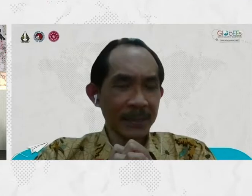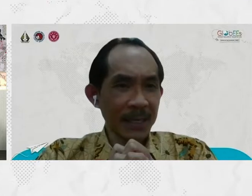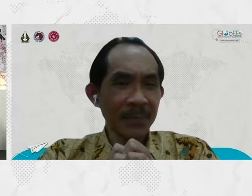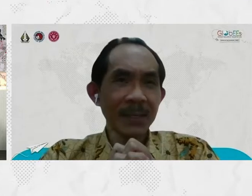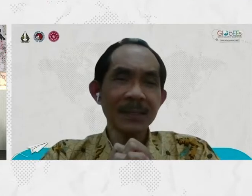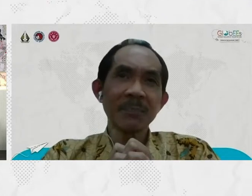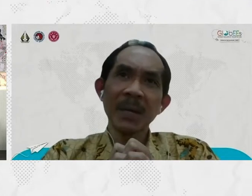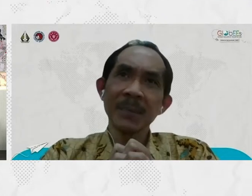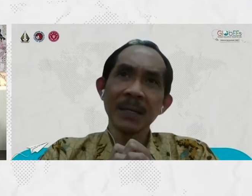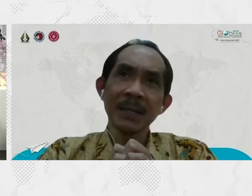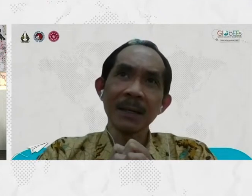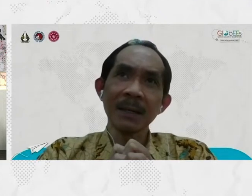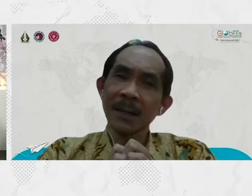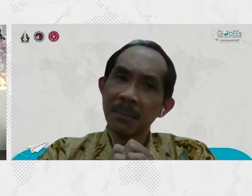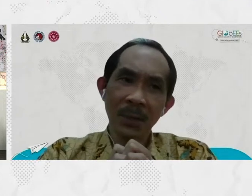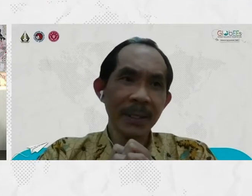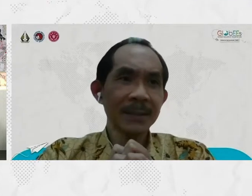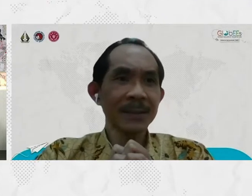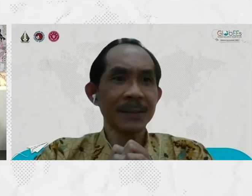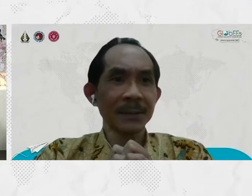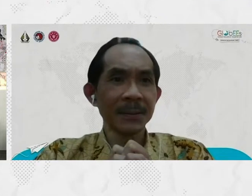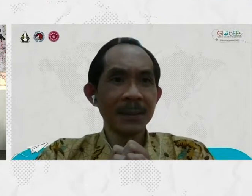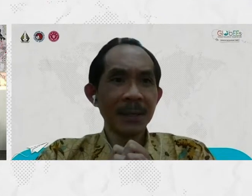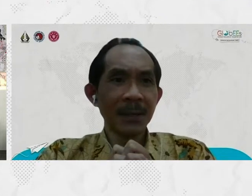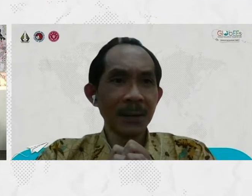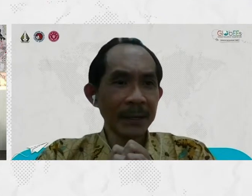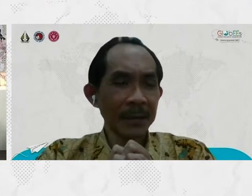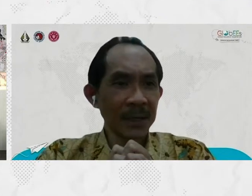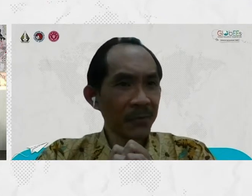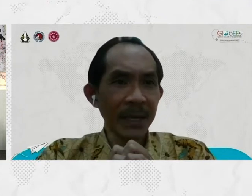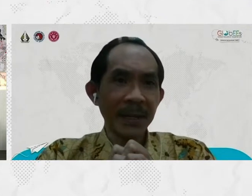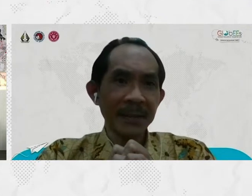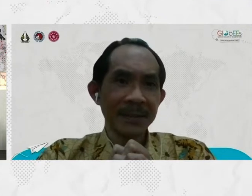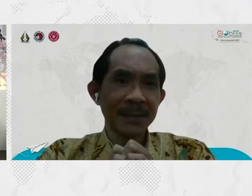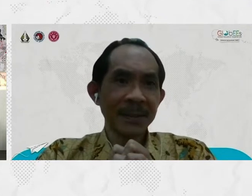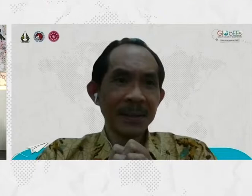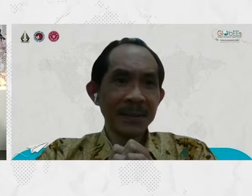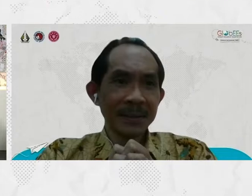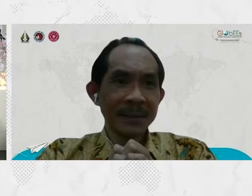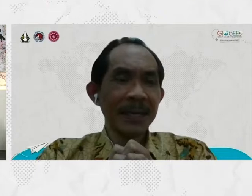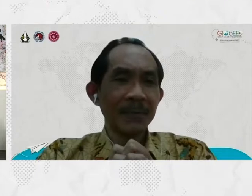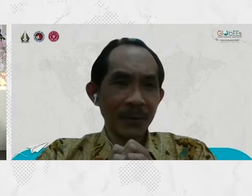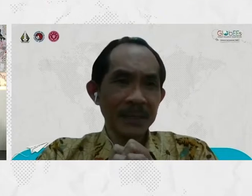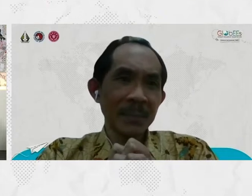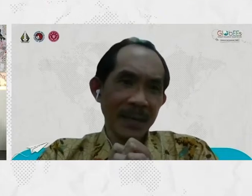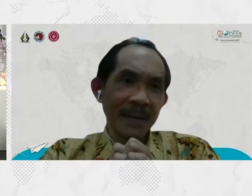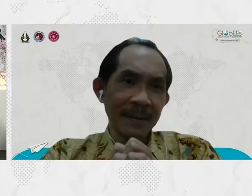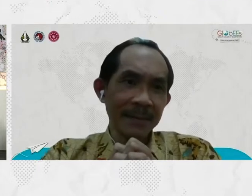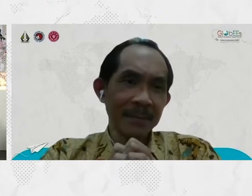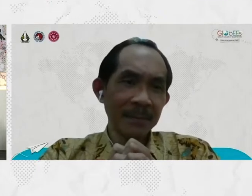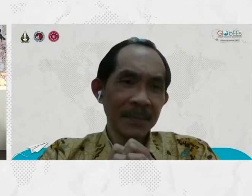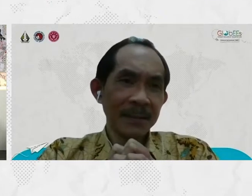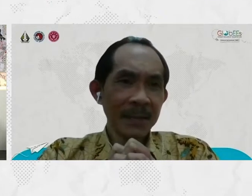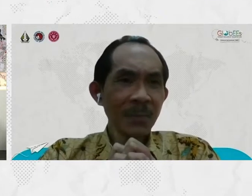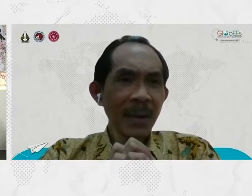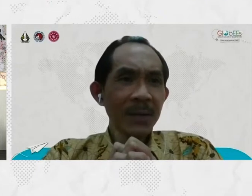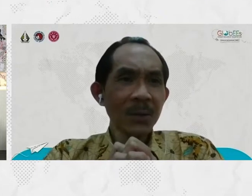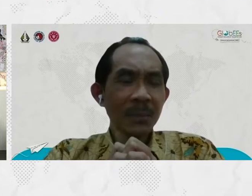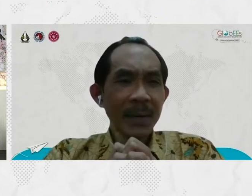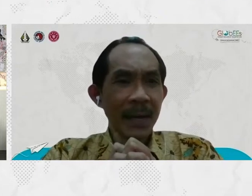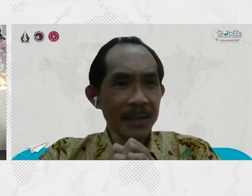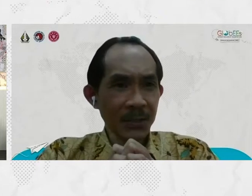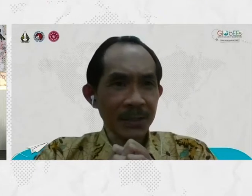Yeah, for example, maybe in the mornings, you know, or in the evenings. Yeah, for example, like that.